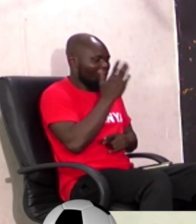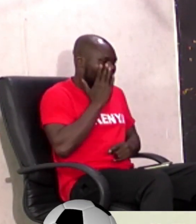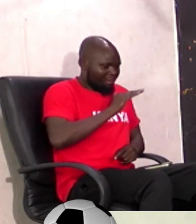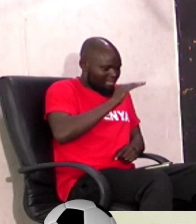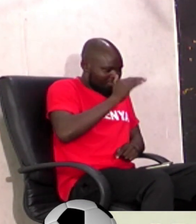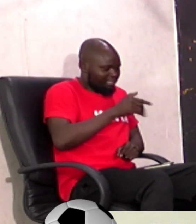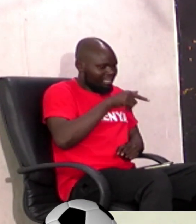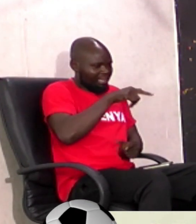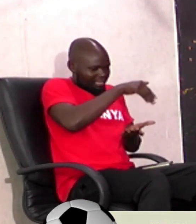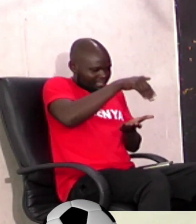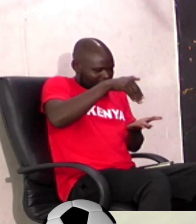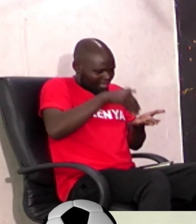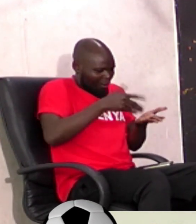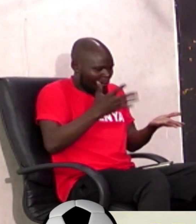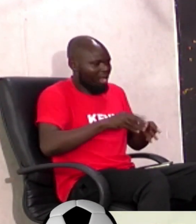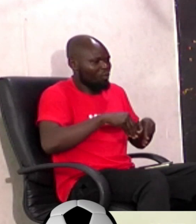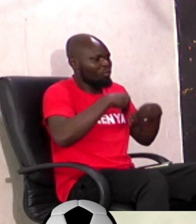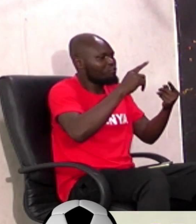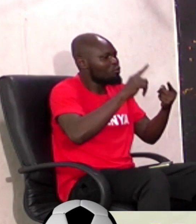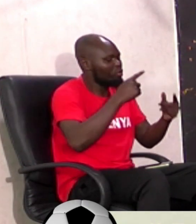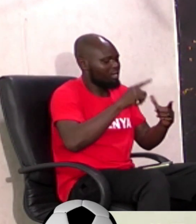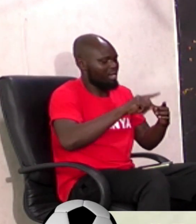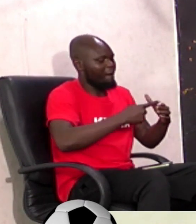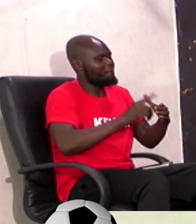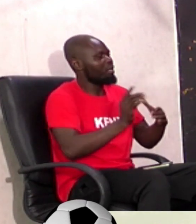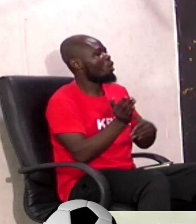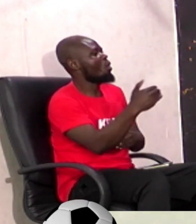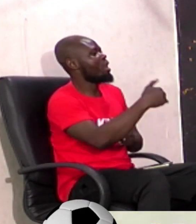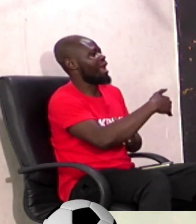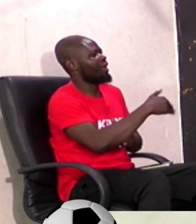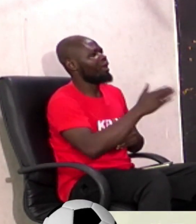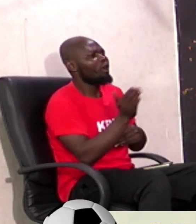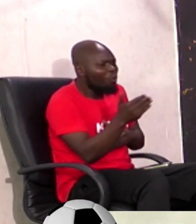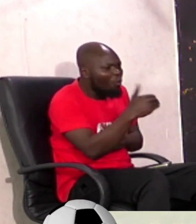So for me, I think Man City,